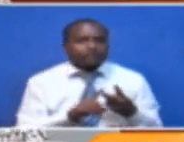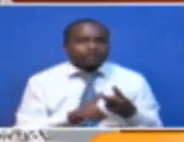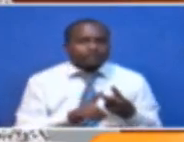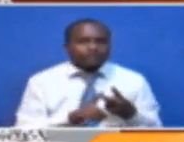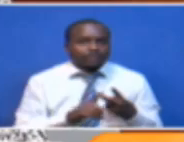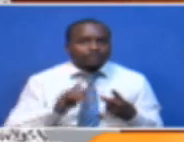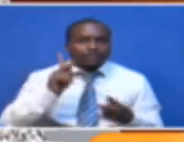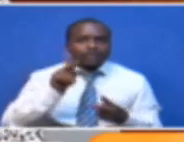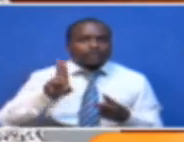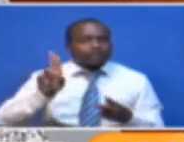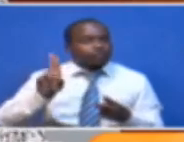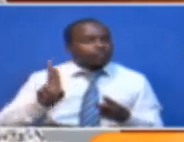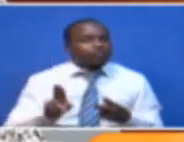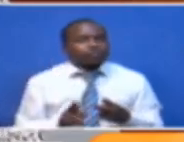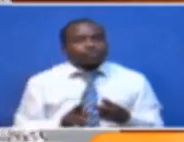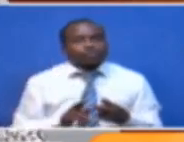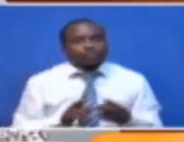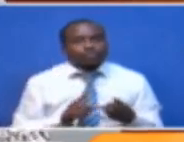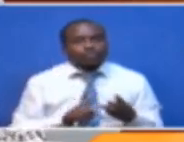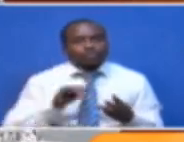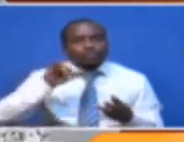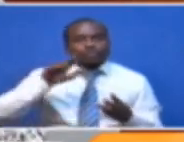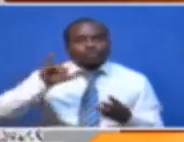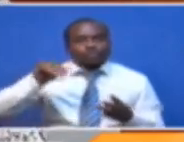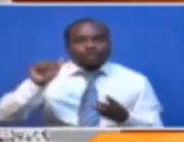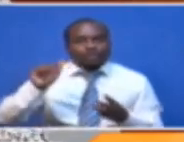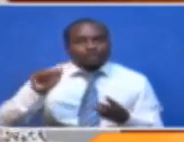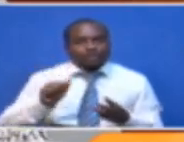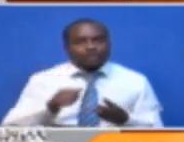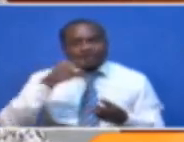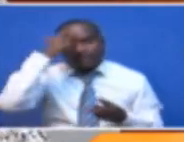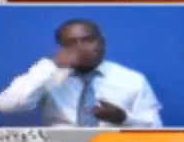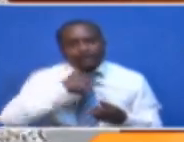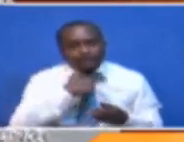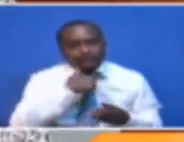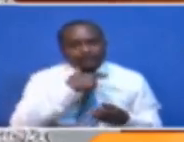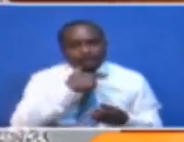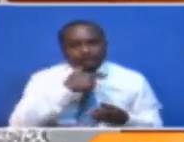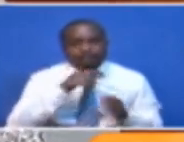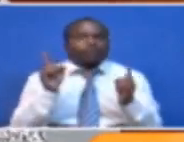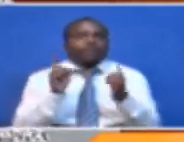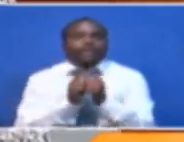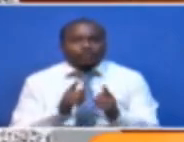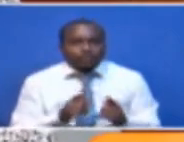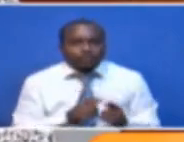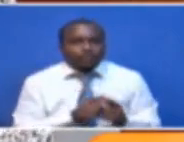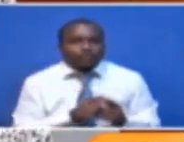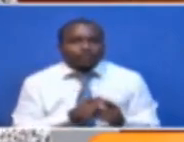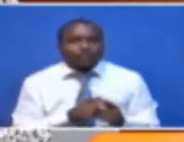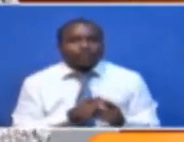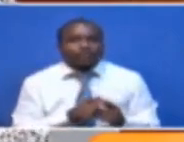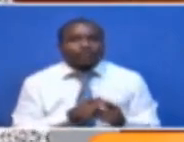Kenyatta University, Juja, Thika, Makutano,